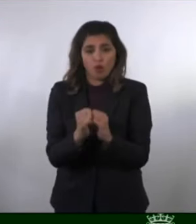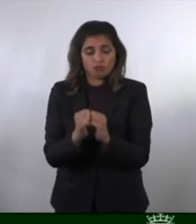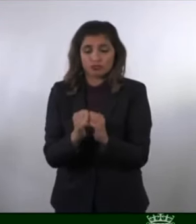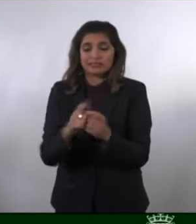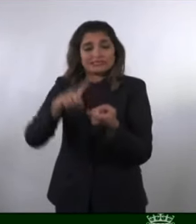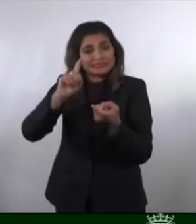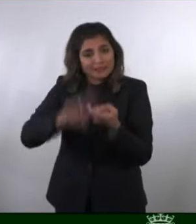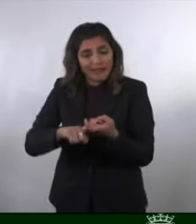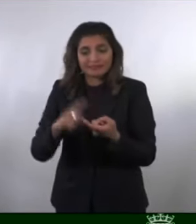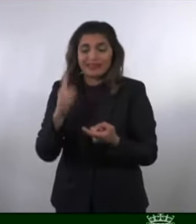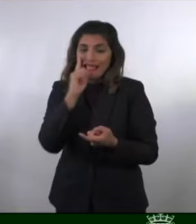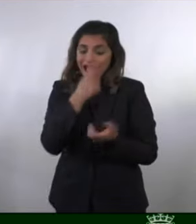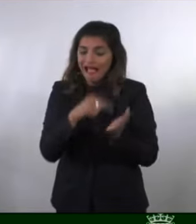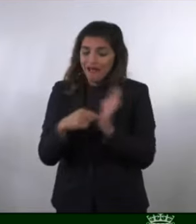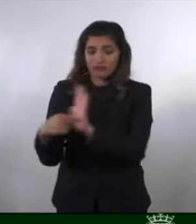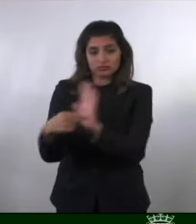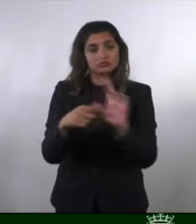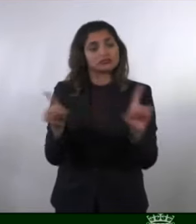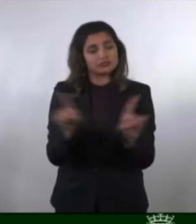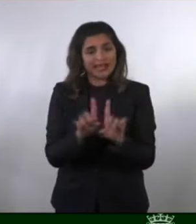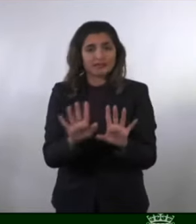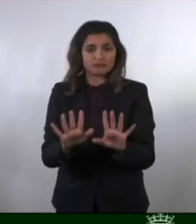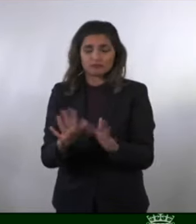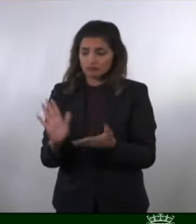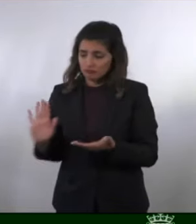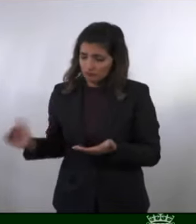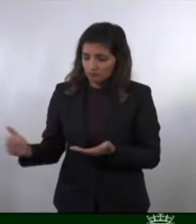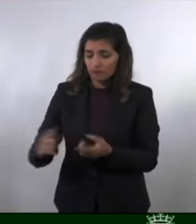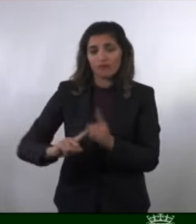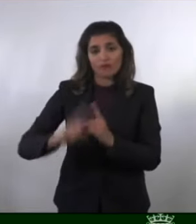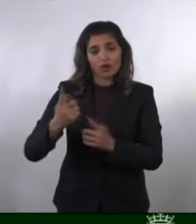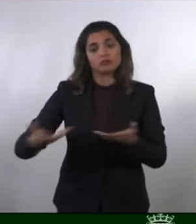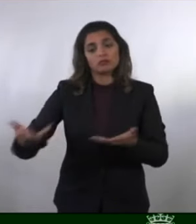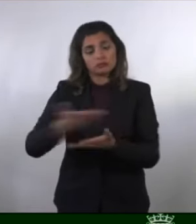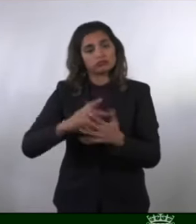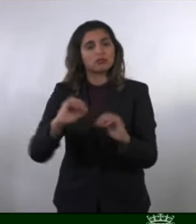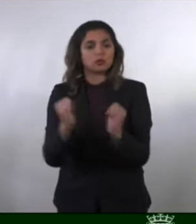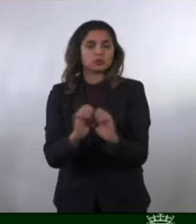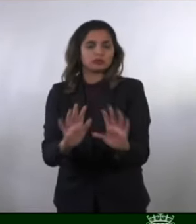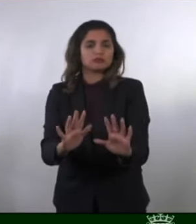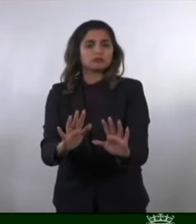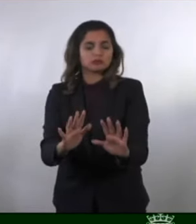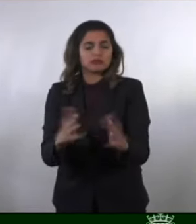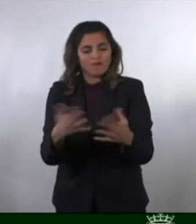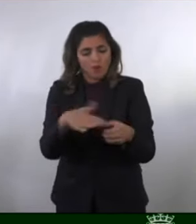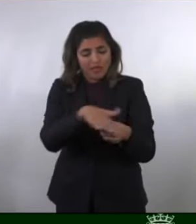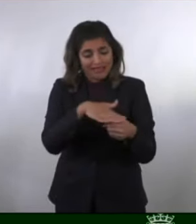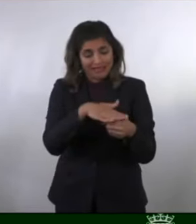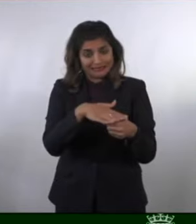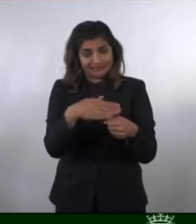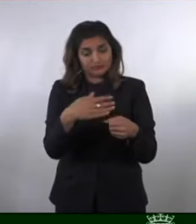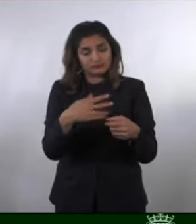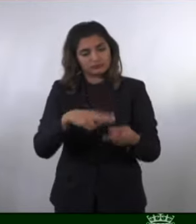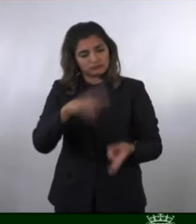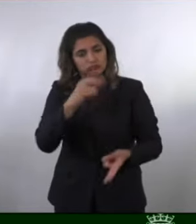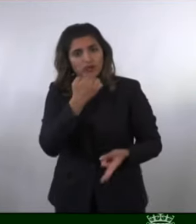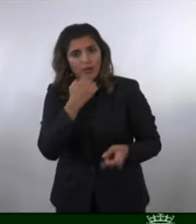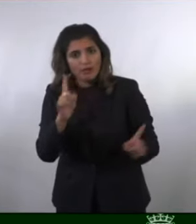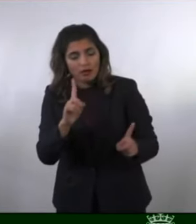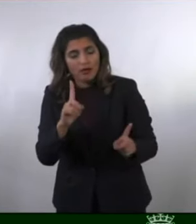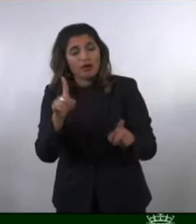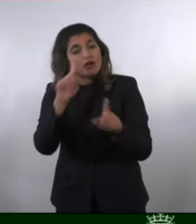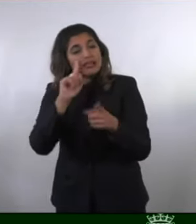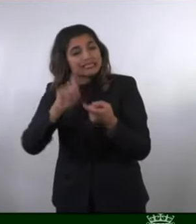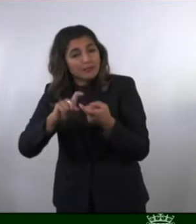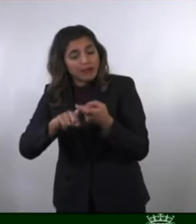health evidence. What matters is, as my honourable friend says, the case rate, also the case rate amongst the over 60s,